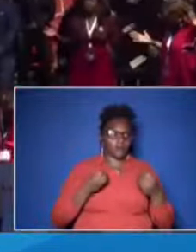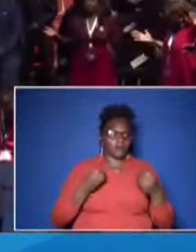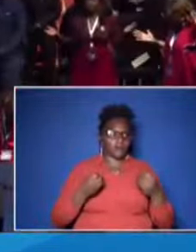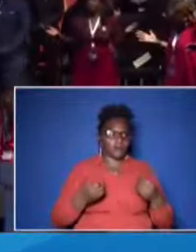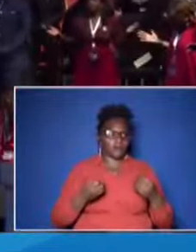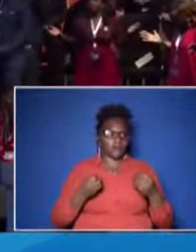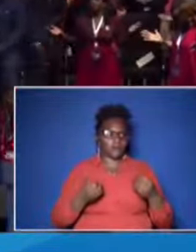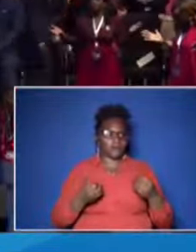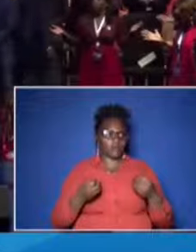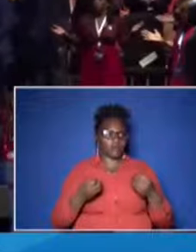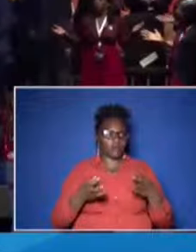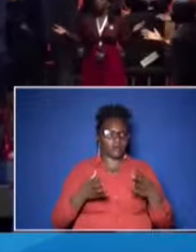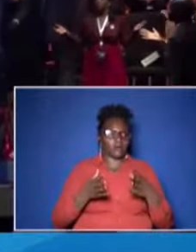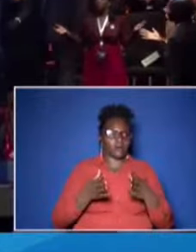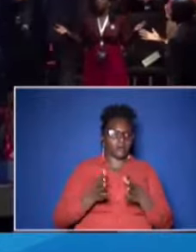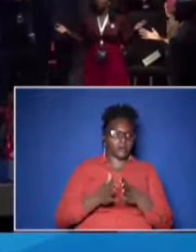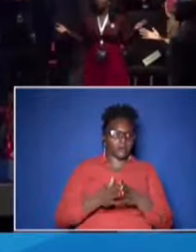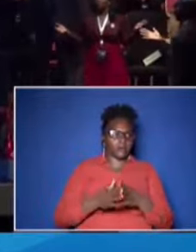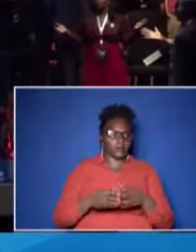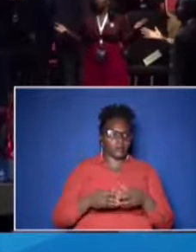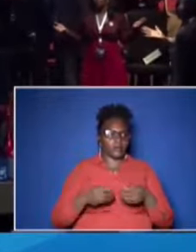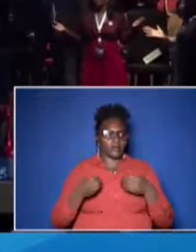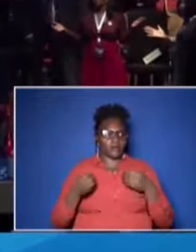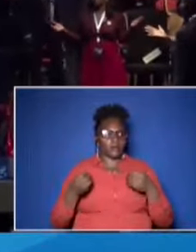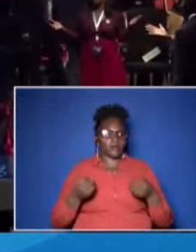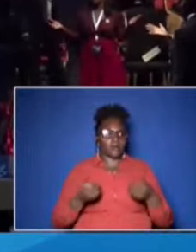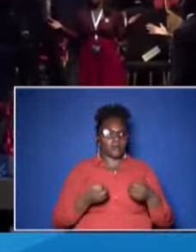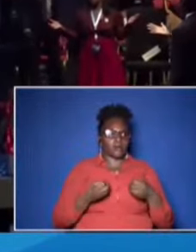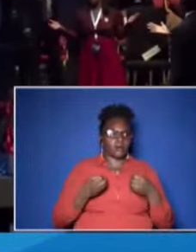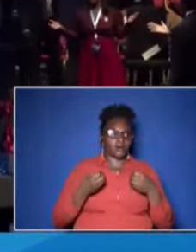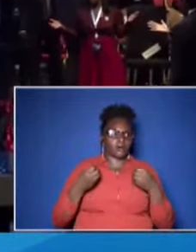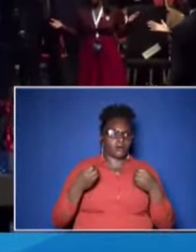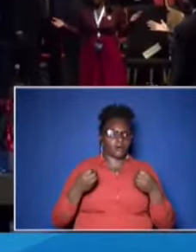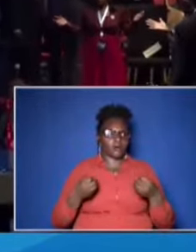Kenya take it gentlemen take the part of